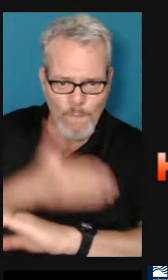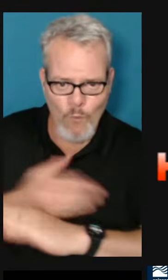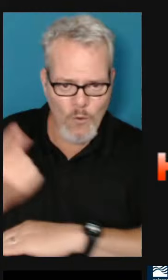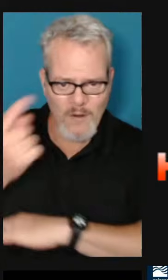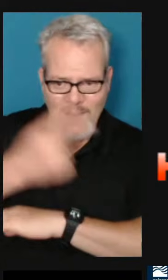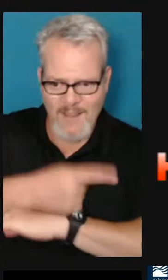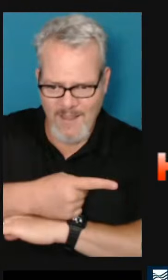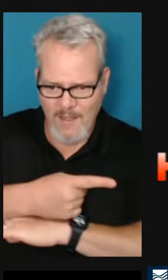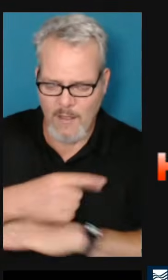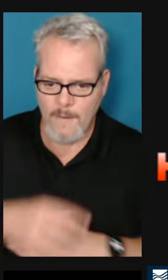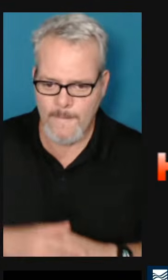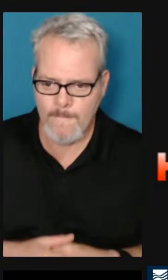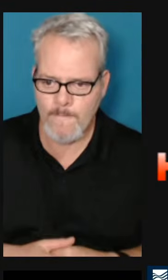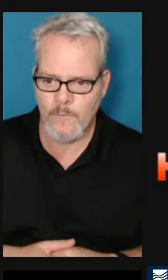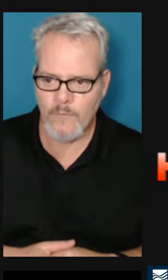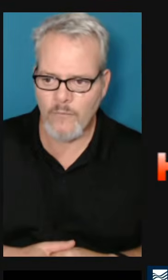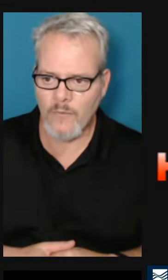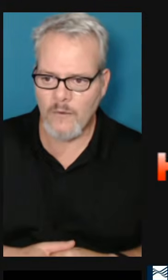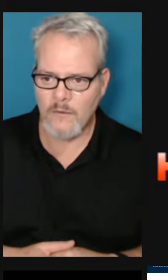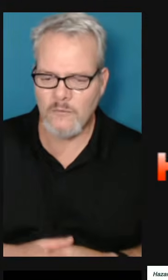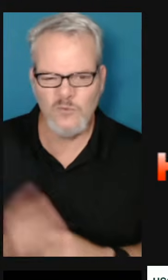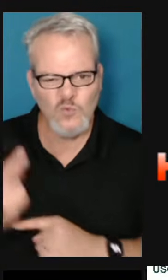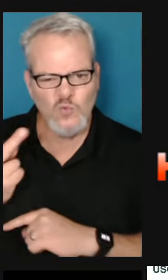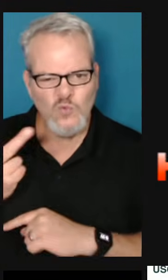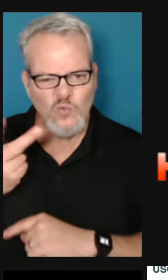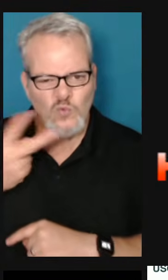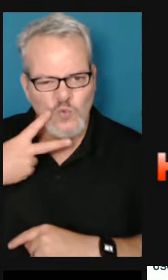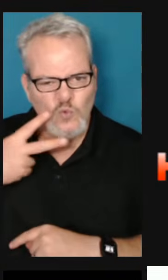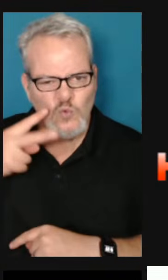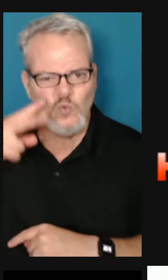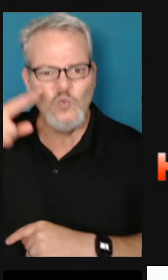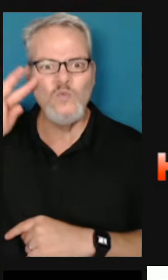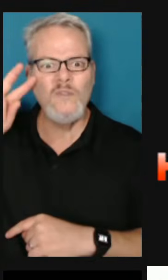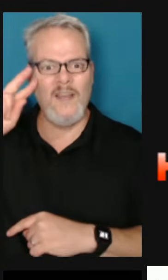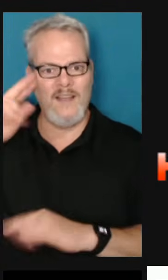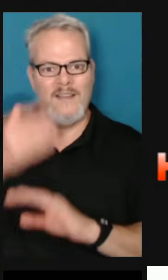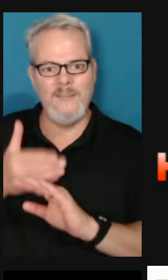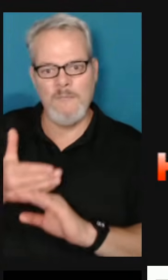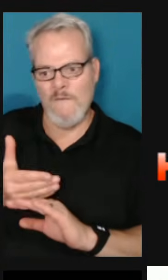2 days before that episode began.